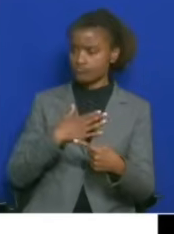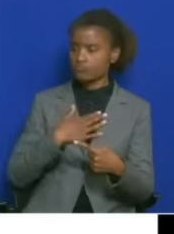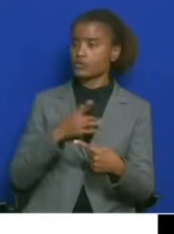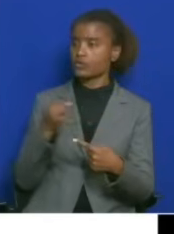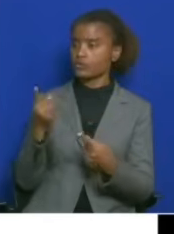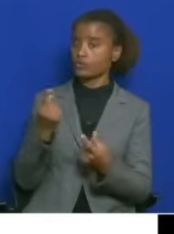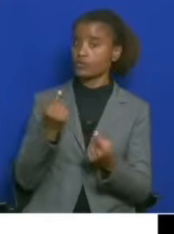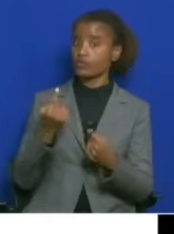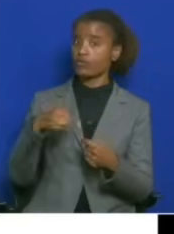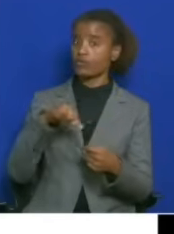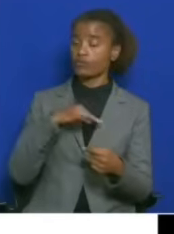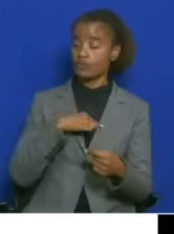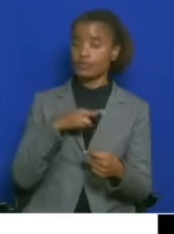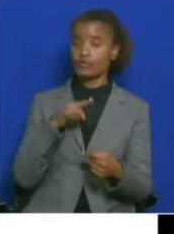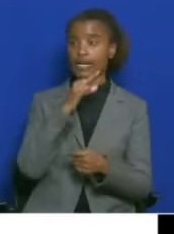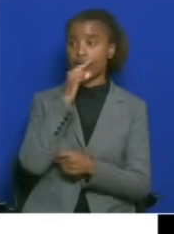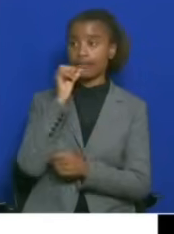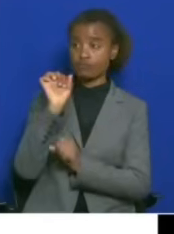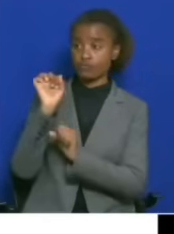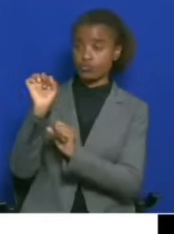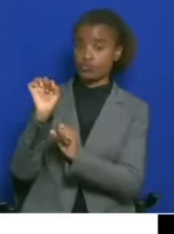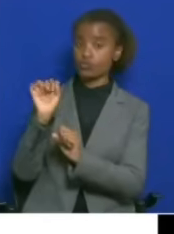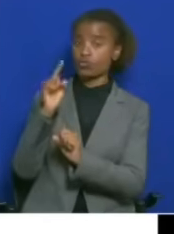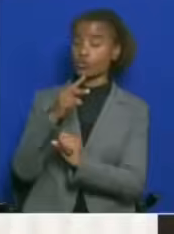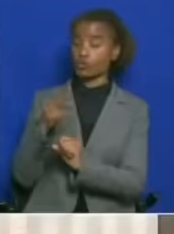deal till I die.